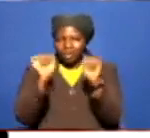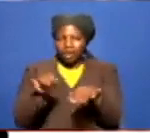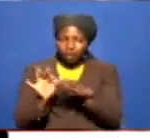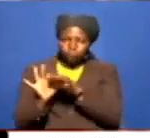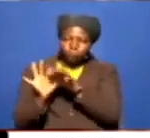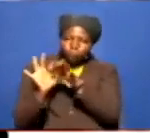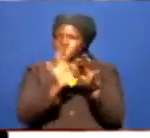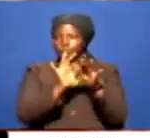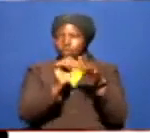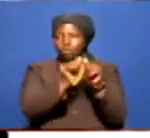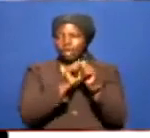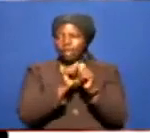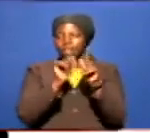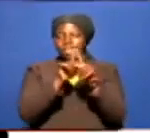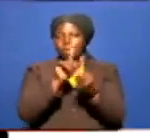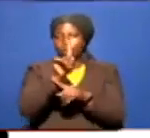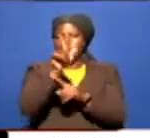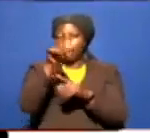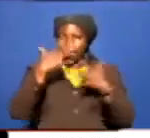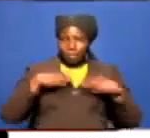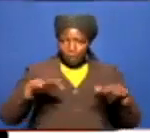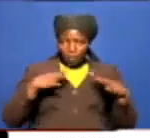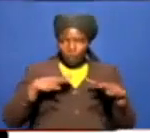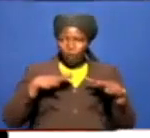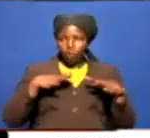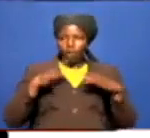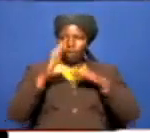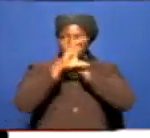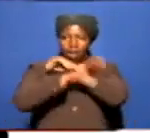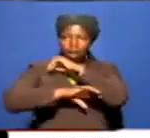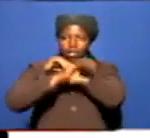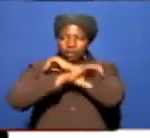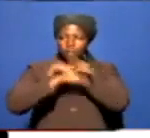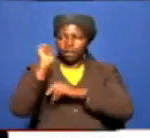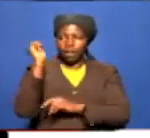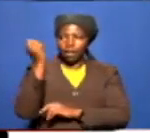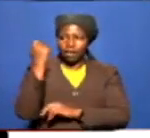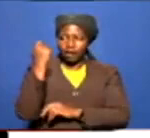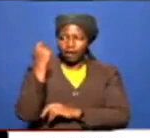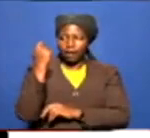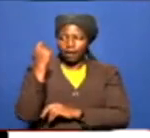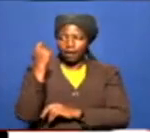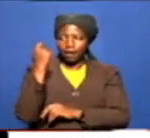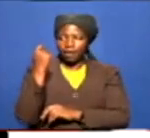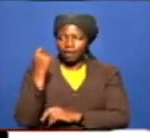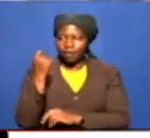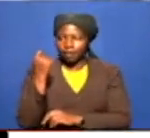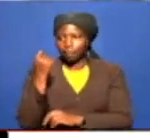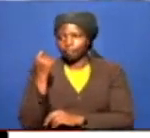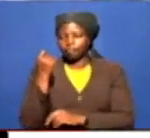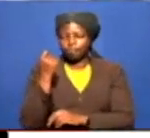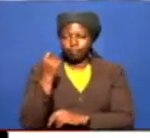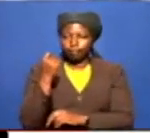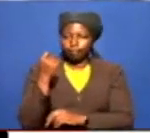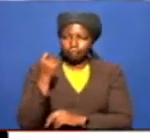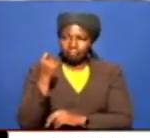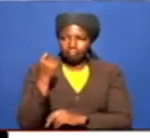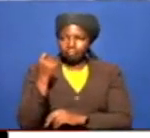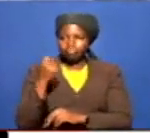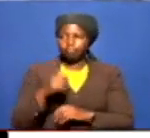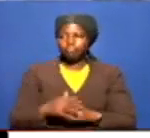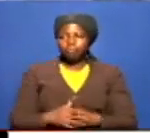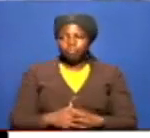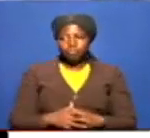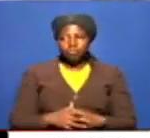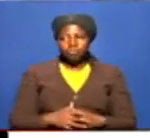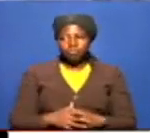people, the people of the Republic of Kenya. It's the most important. And here I'm saying